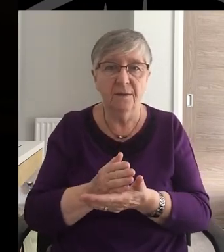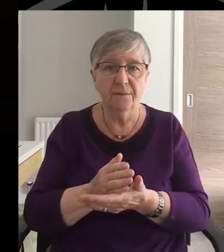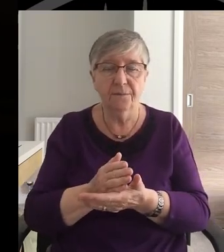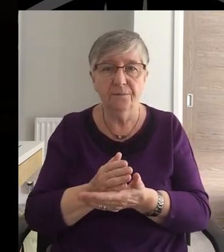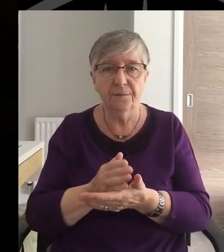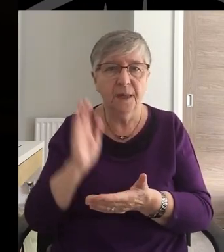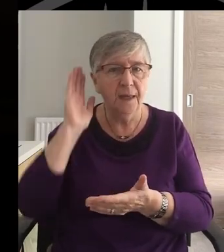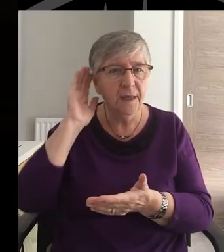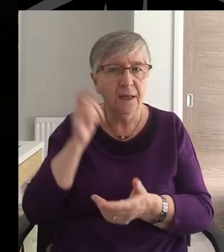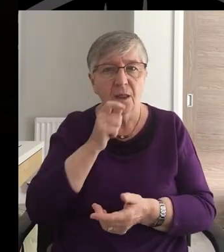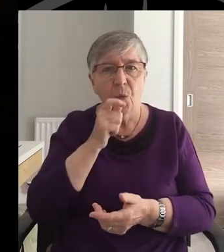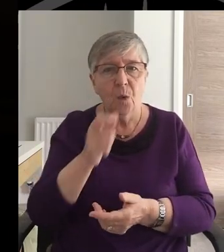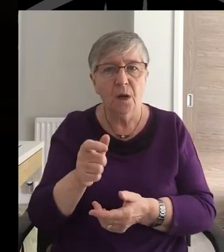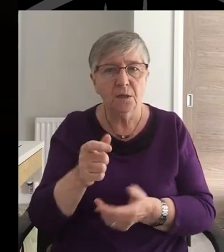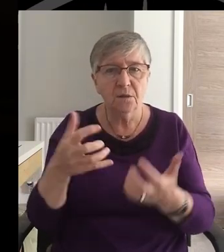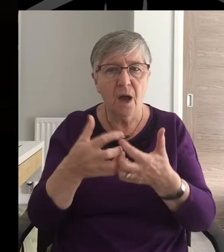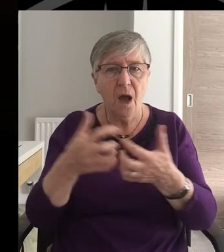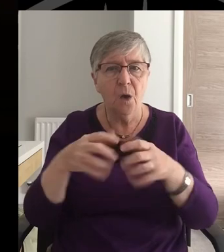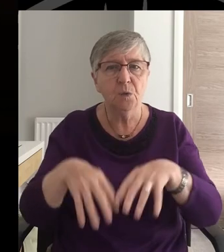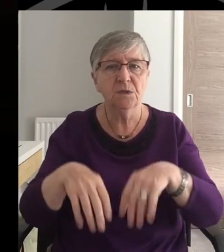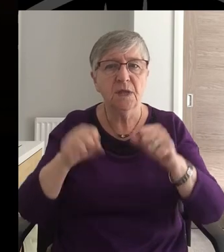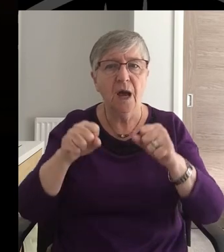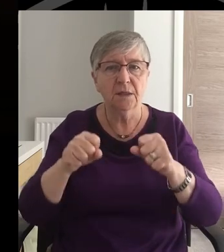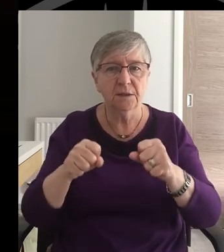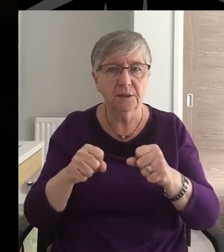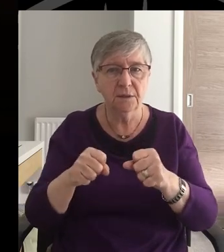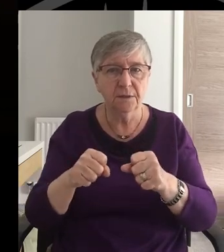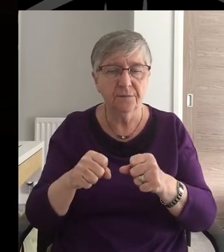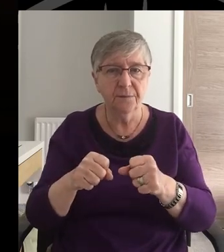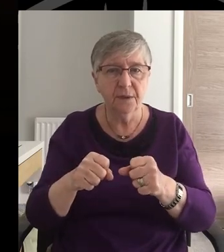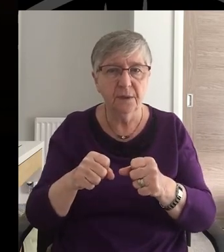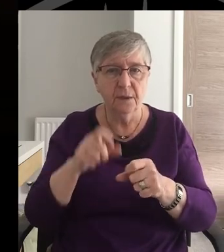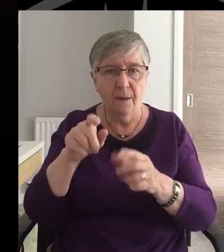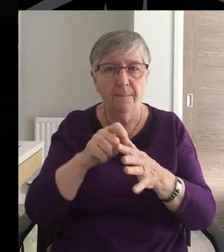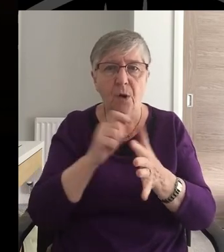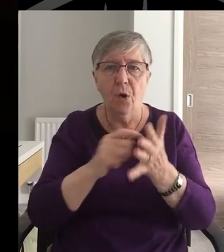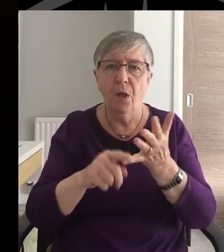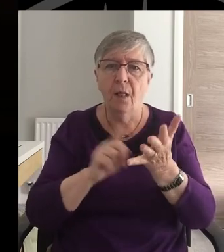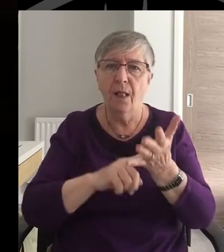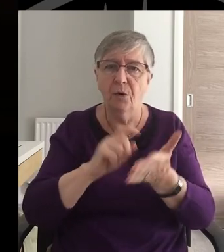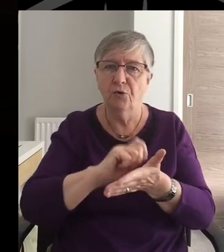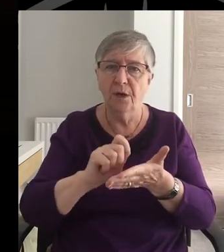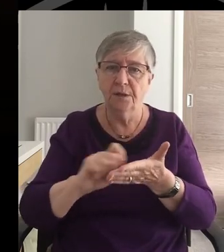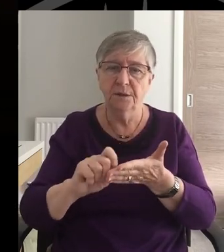Hear the words of the institution of the supper According to the Apostle Paul